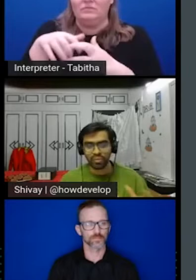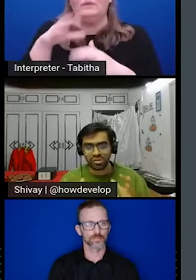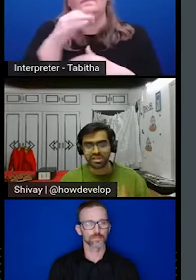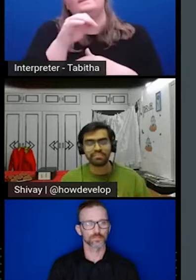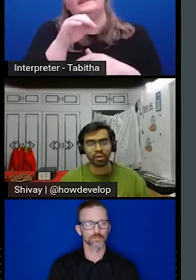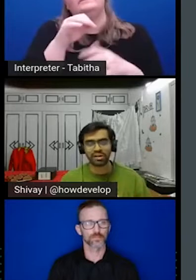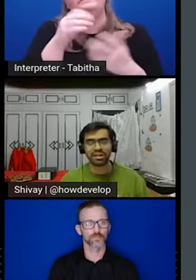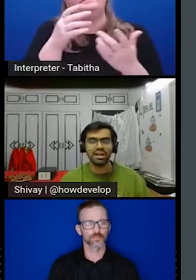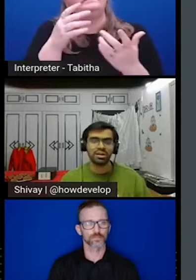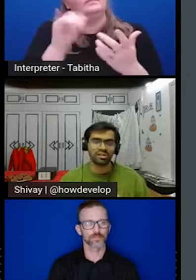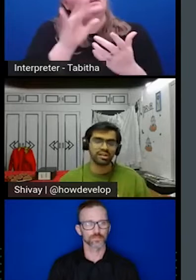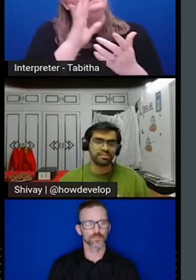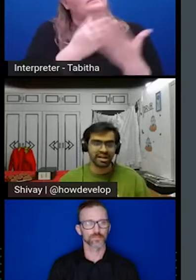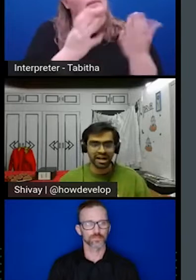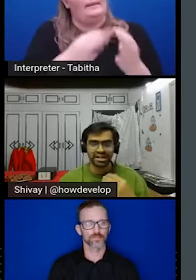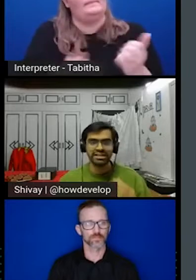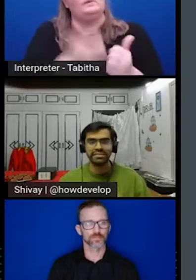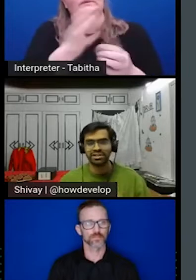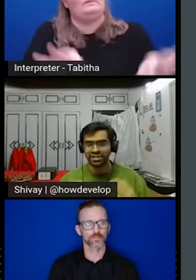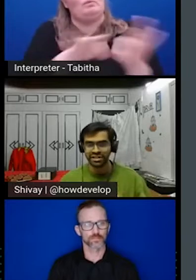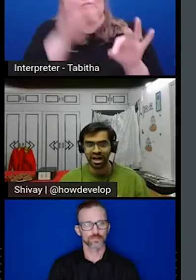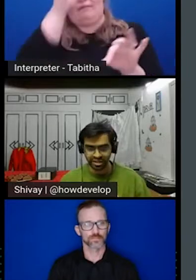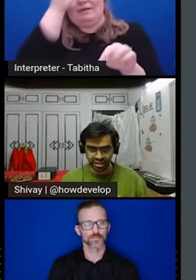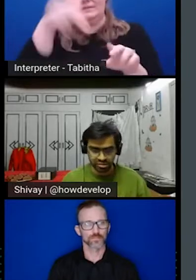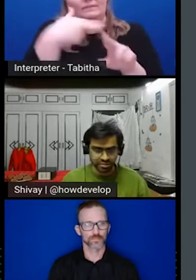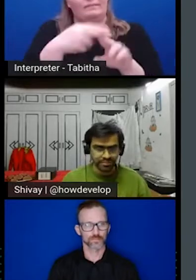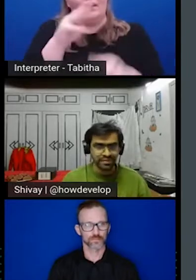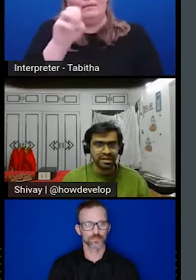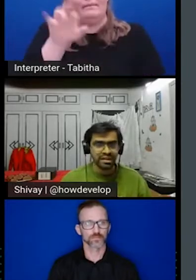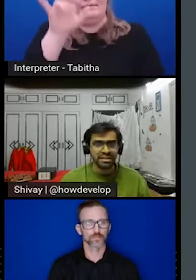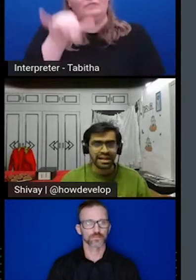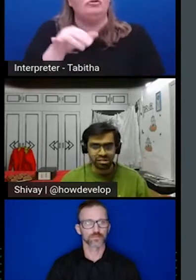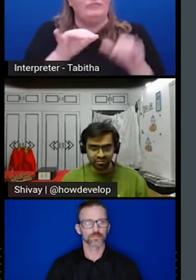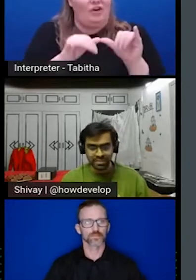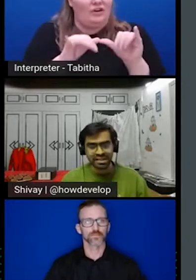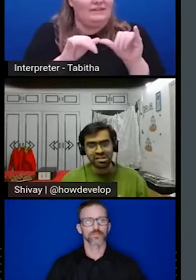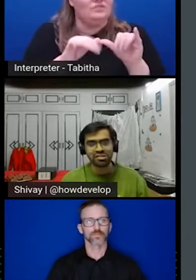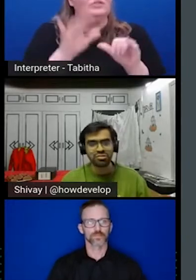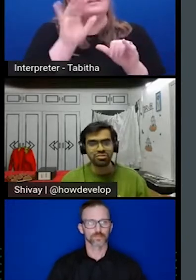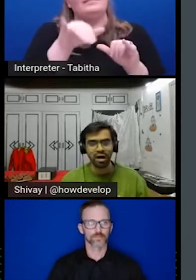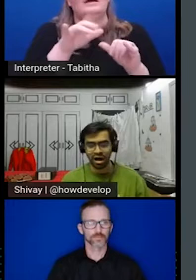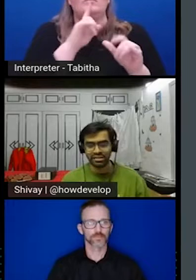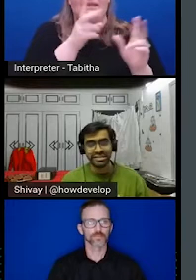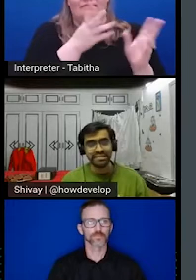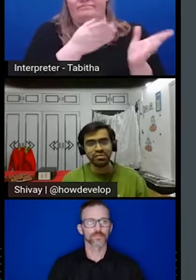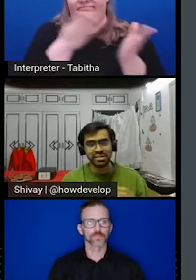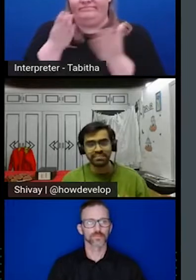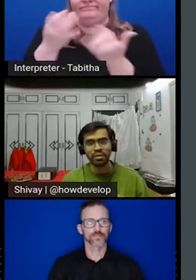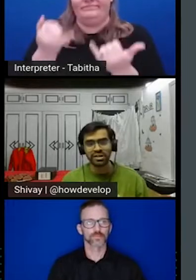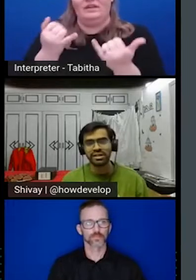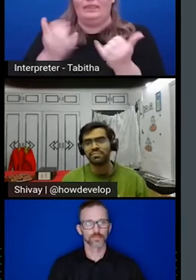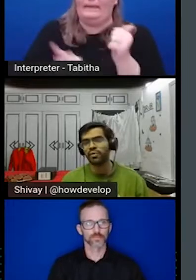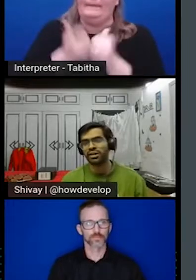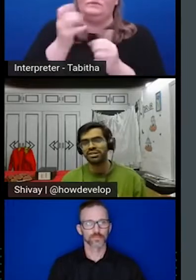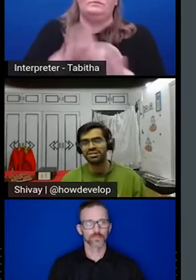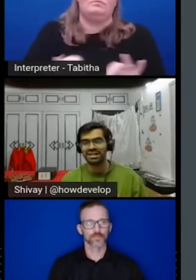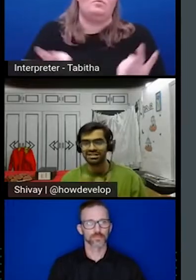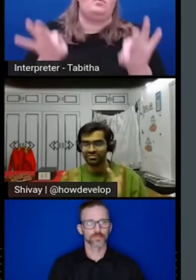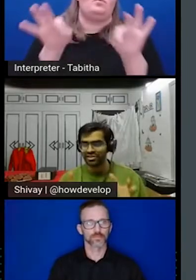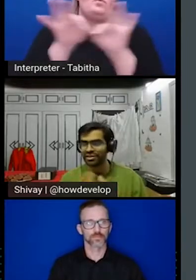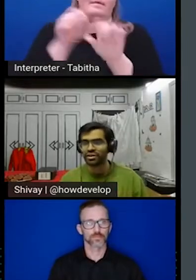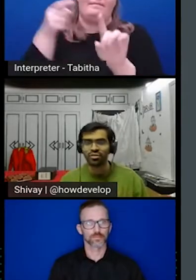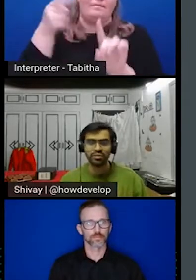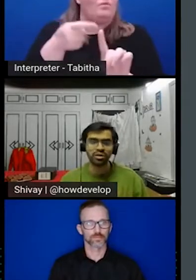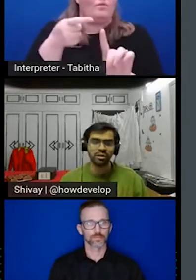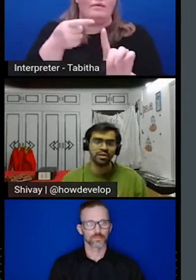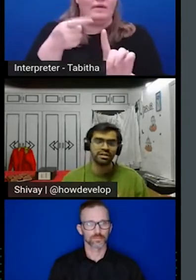of the most important concepts regarding the Meshery architecture. That sort of brings us to the most important point that